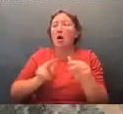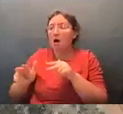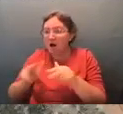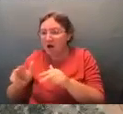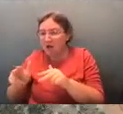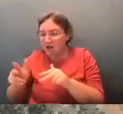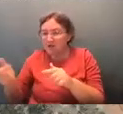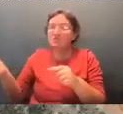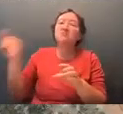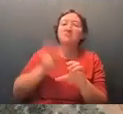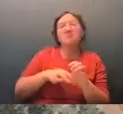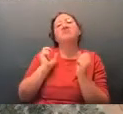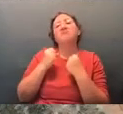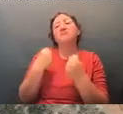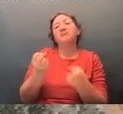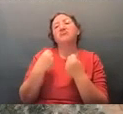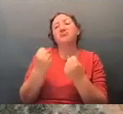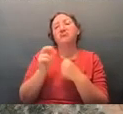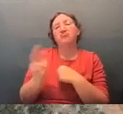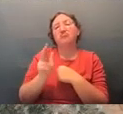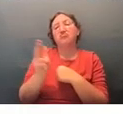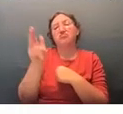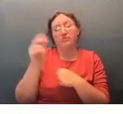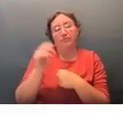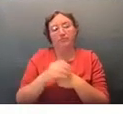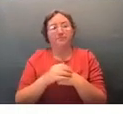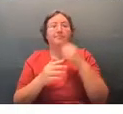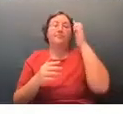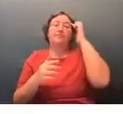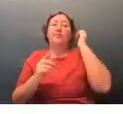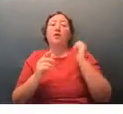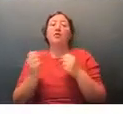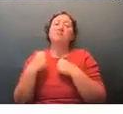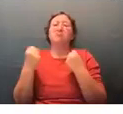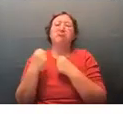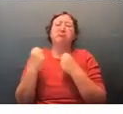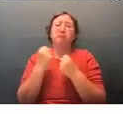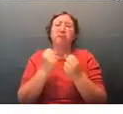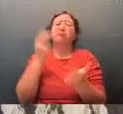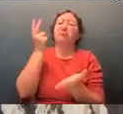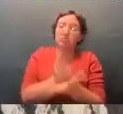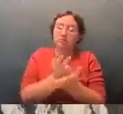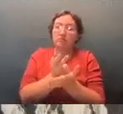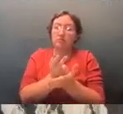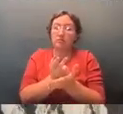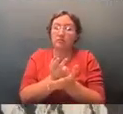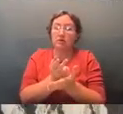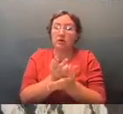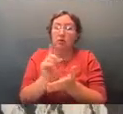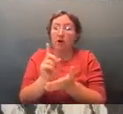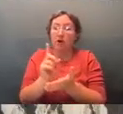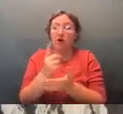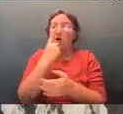of other locations that are here. The first spot that we are going to stop is Red